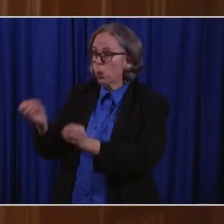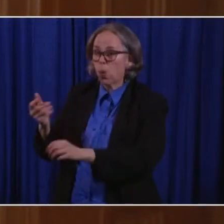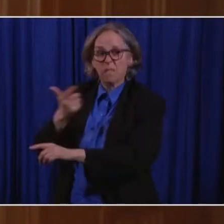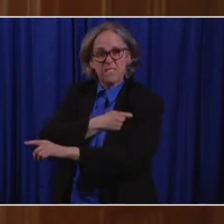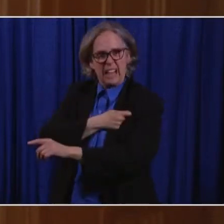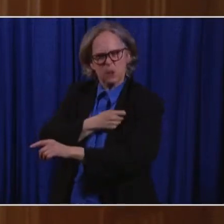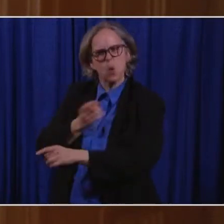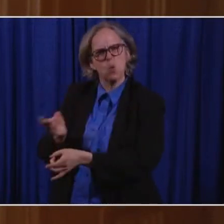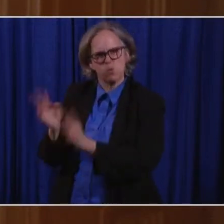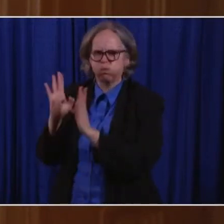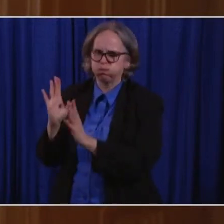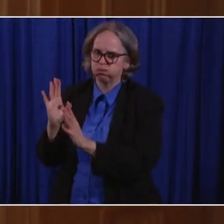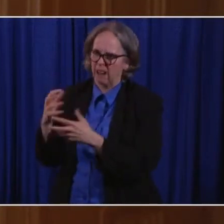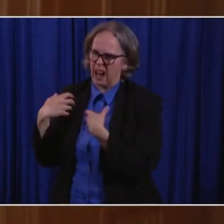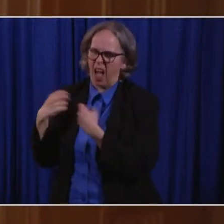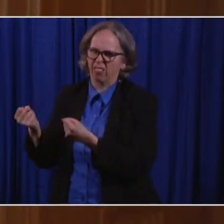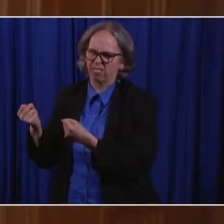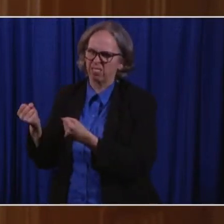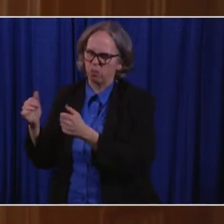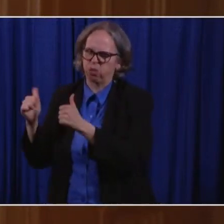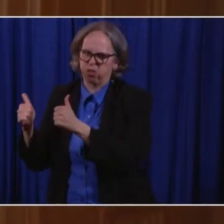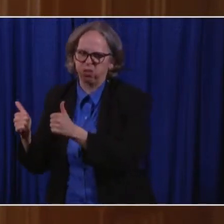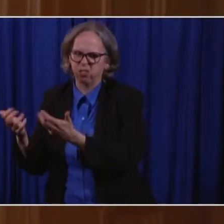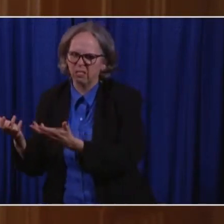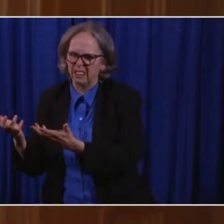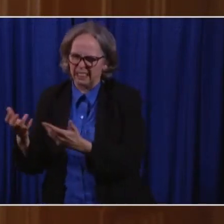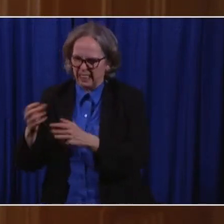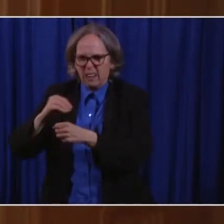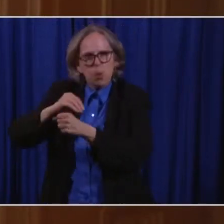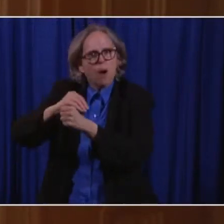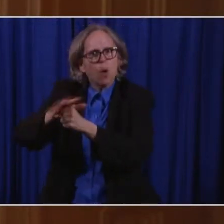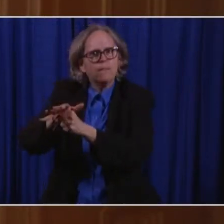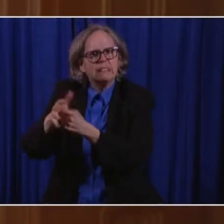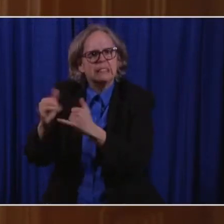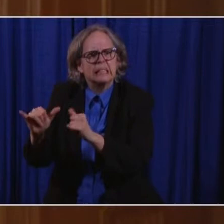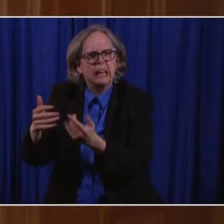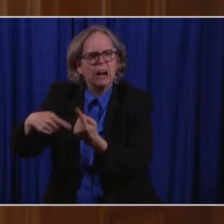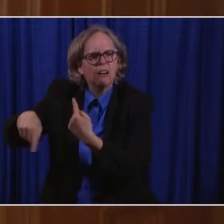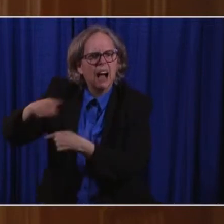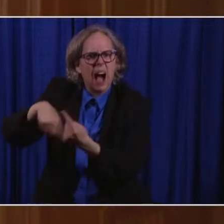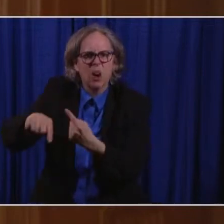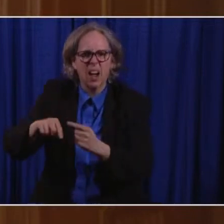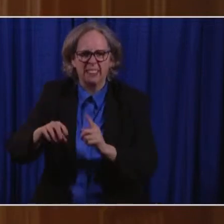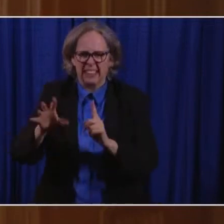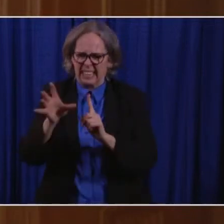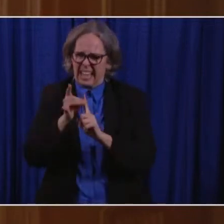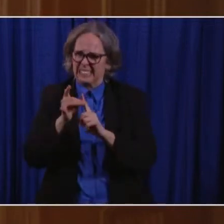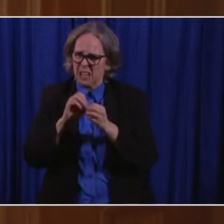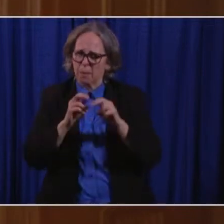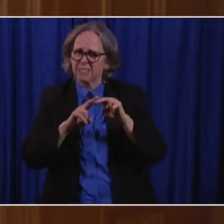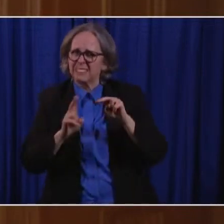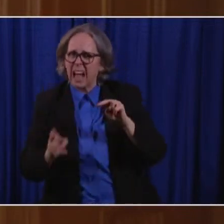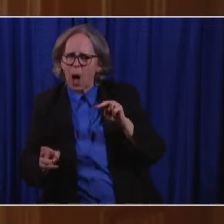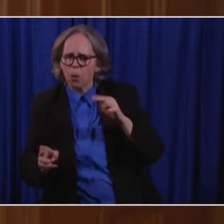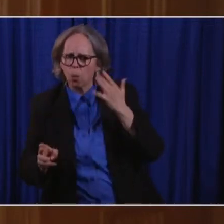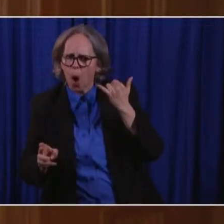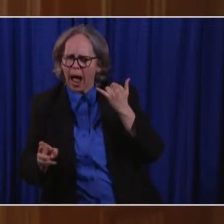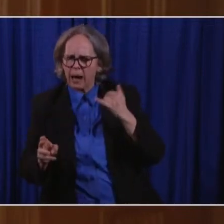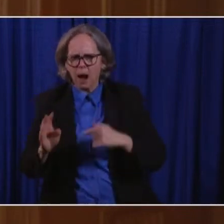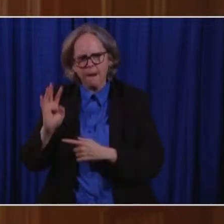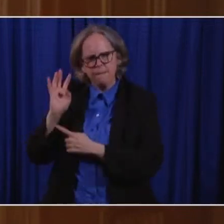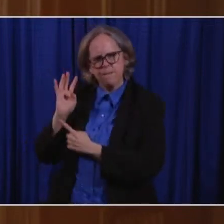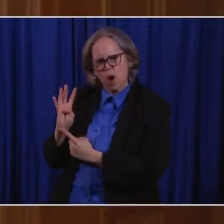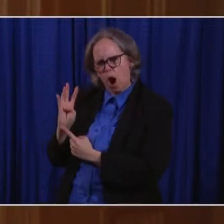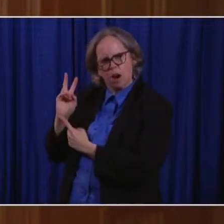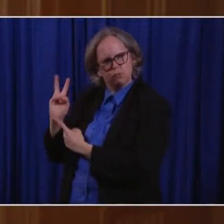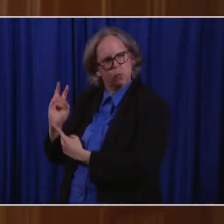The virus is still here. Now, our cases are down, but that's only because 42% of our entire population has